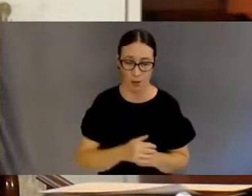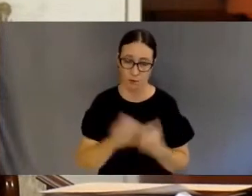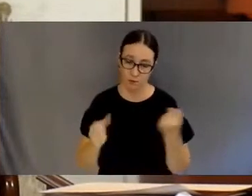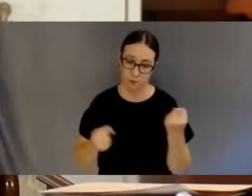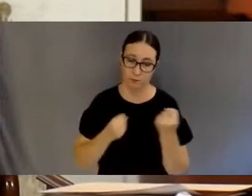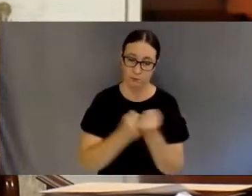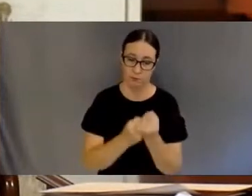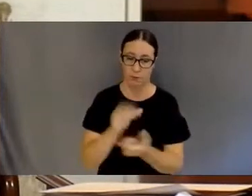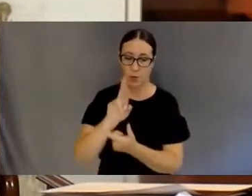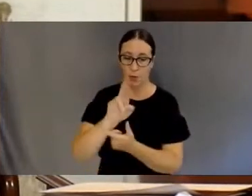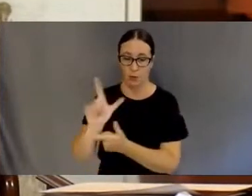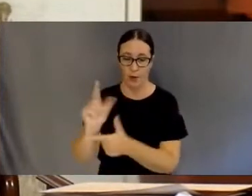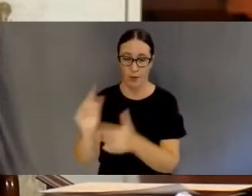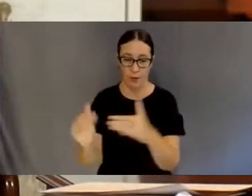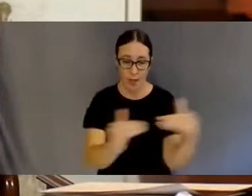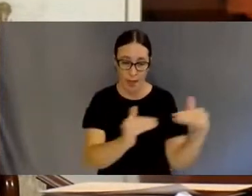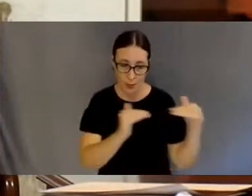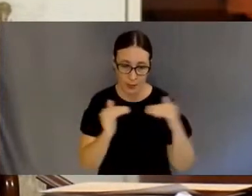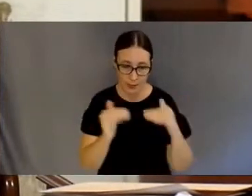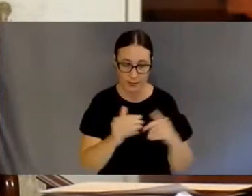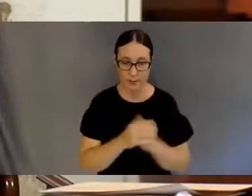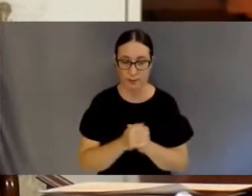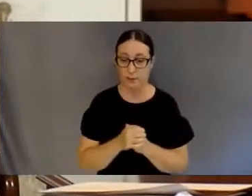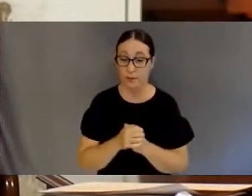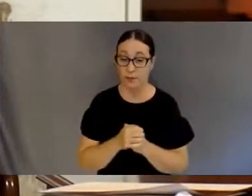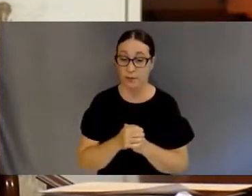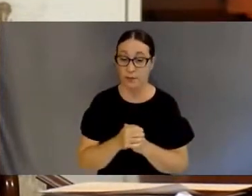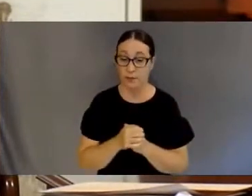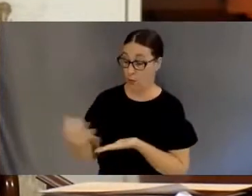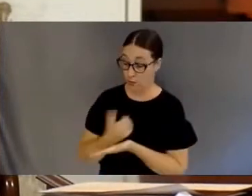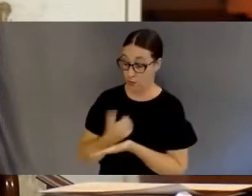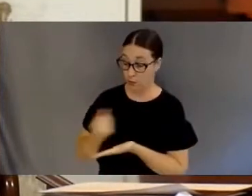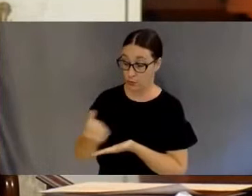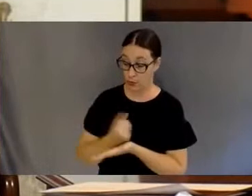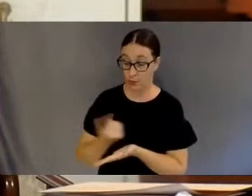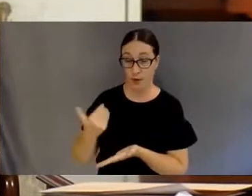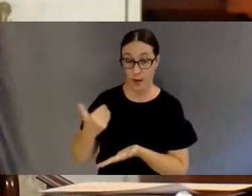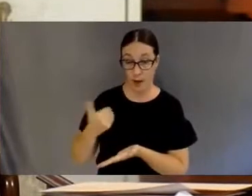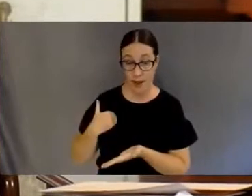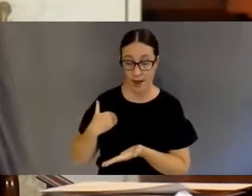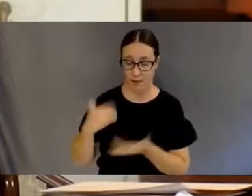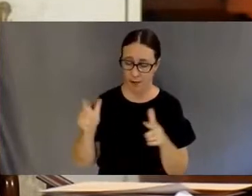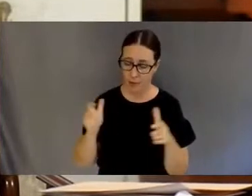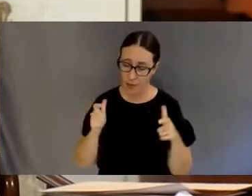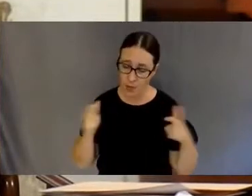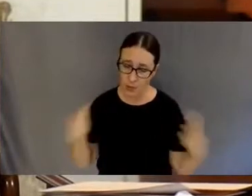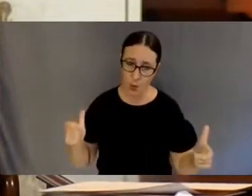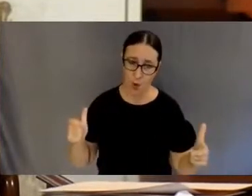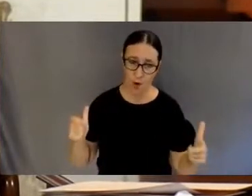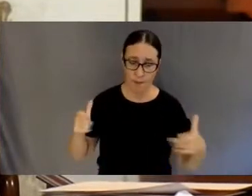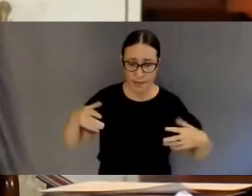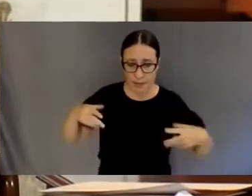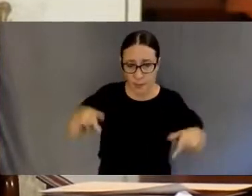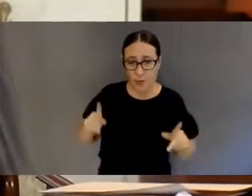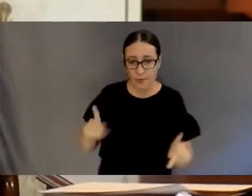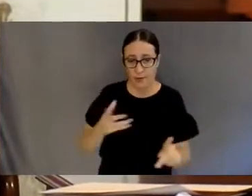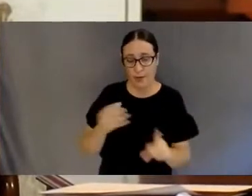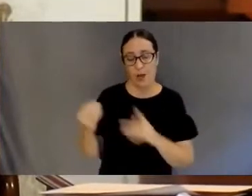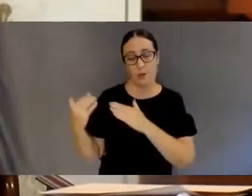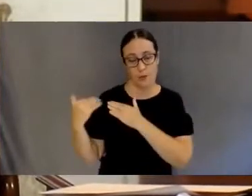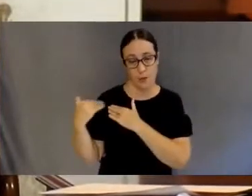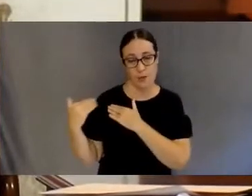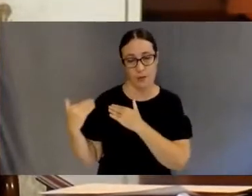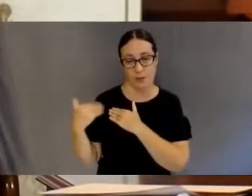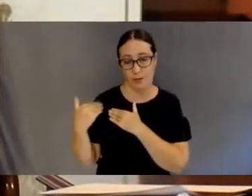equity. Treasury also has the enormous privilege and responsibility